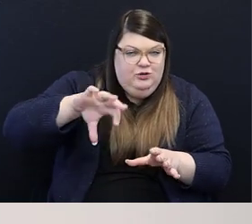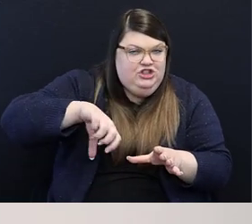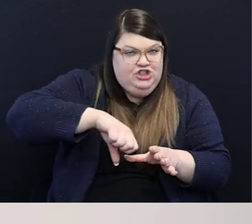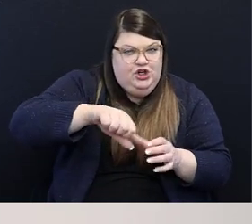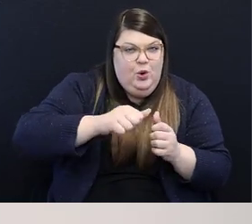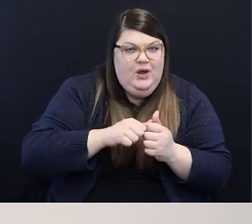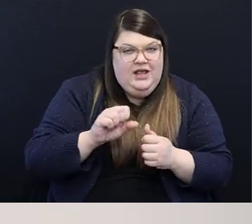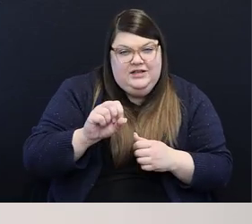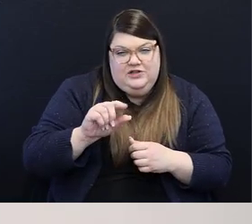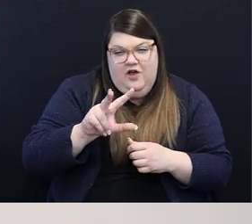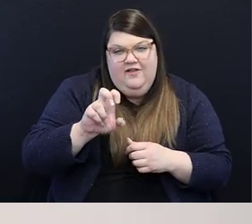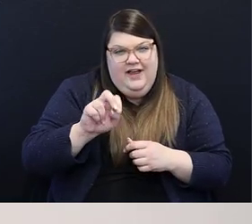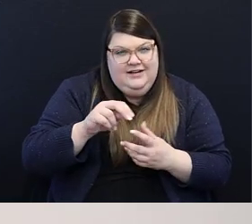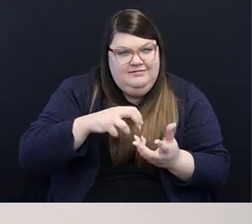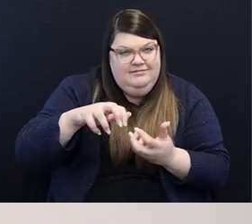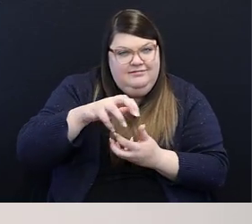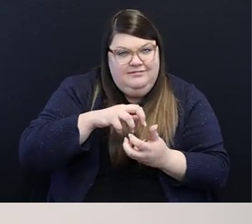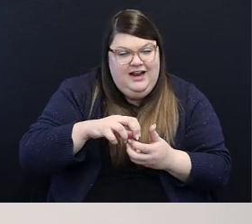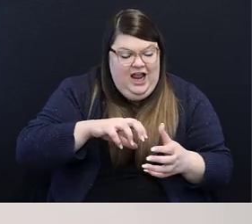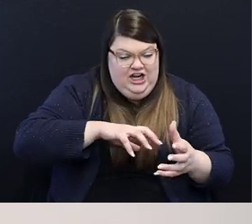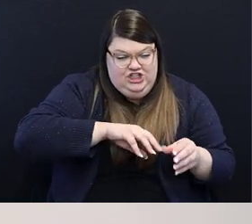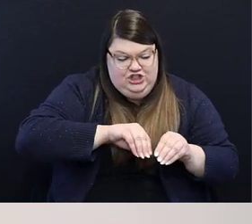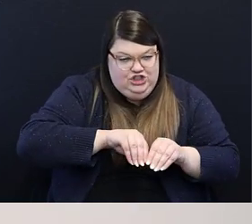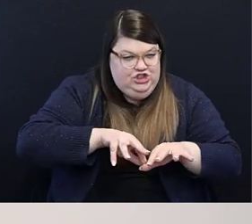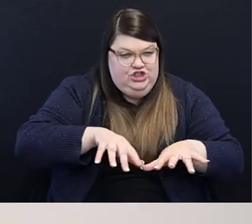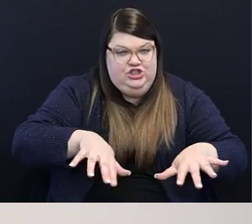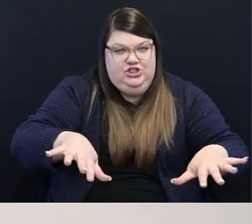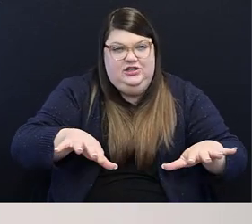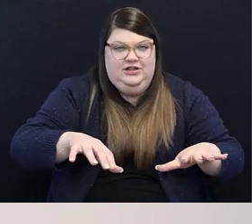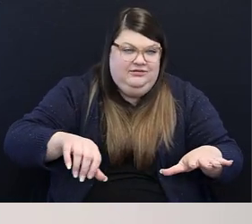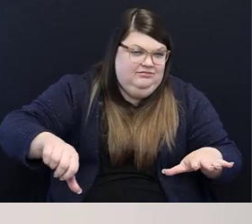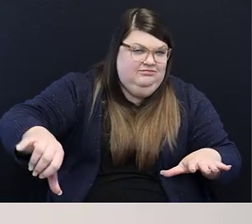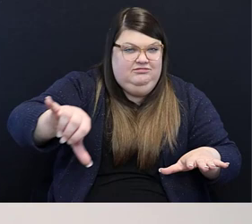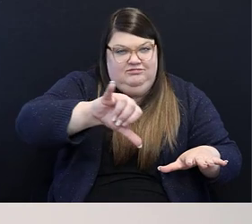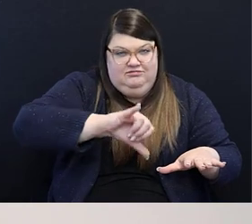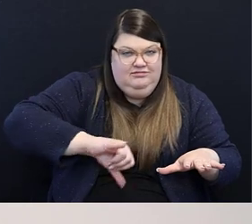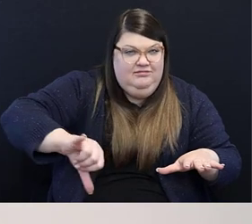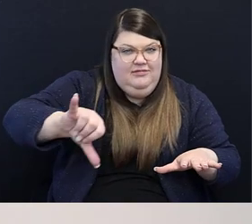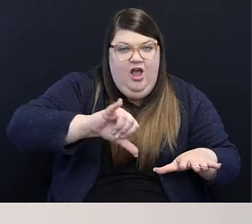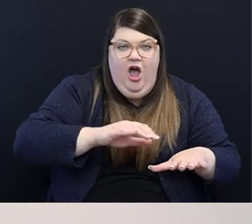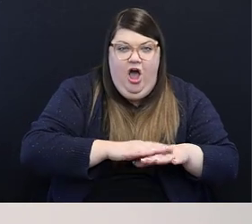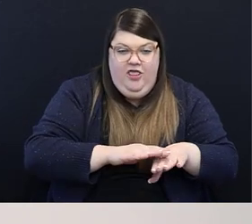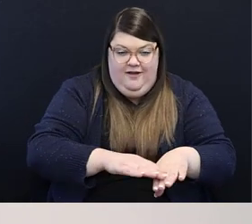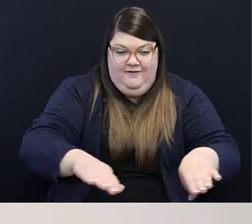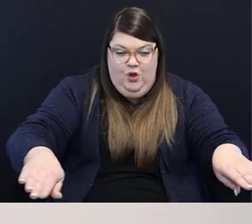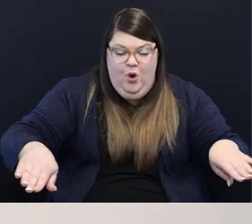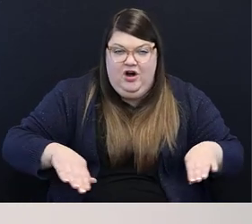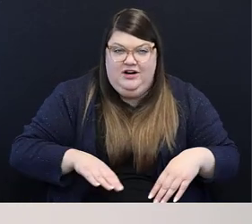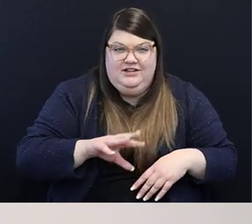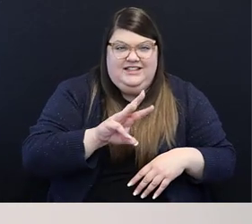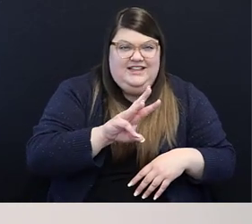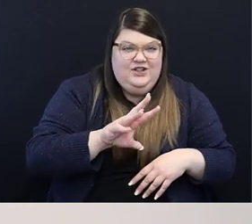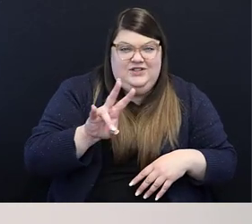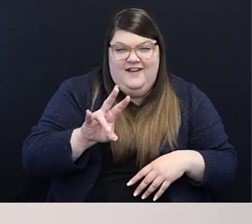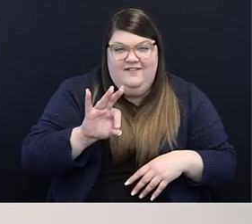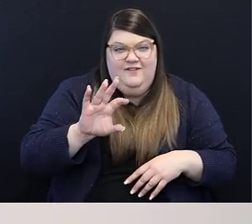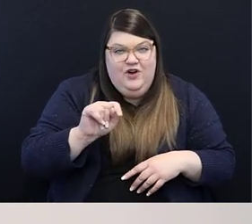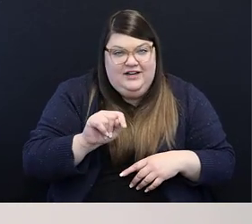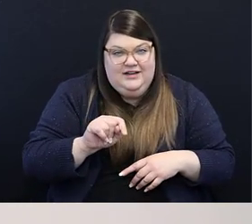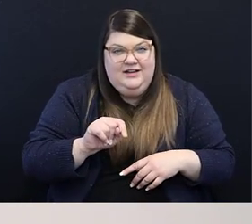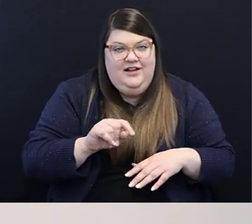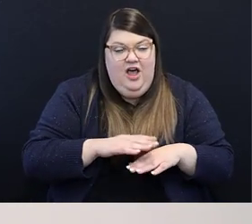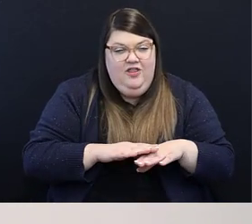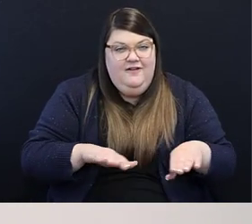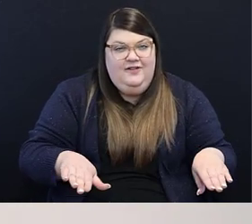like a 6 or 7 foot painting on the floor, and it was wet, and it was just glowing this yellow up, and I thought, I just